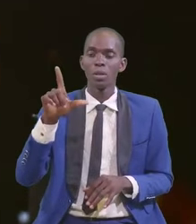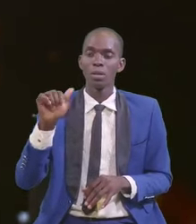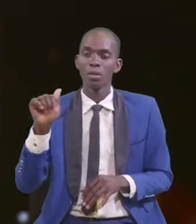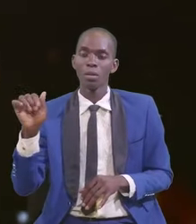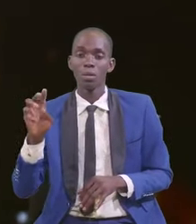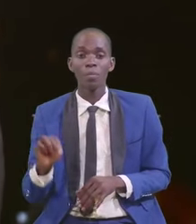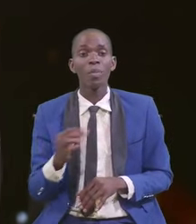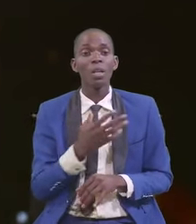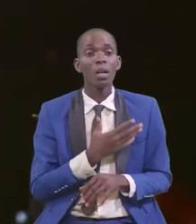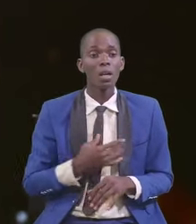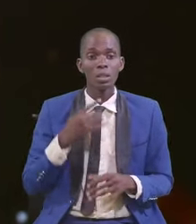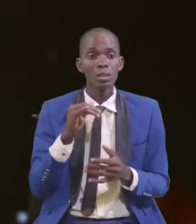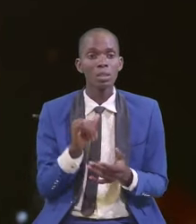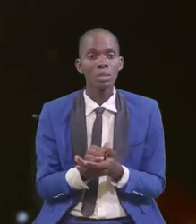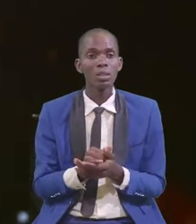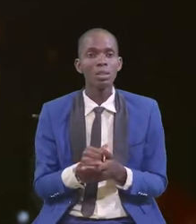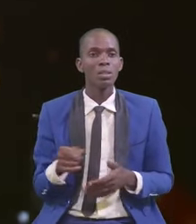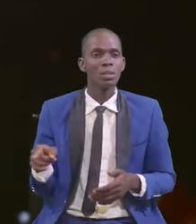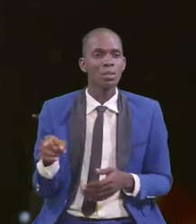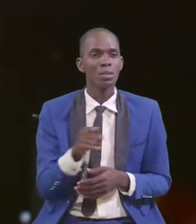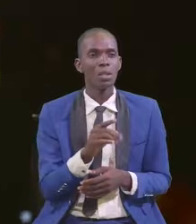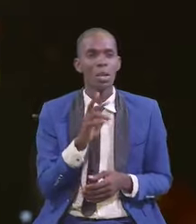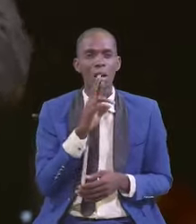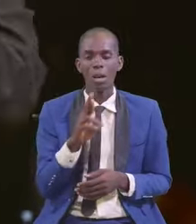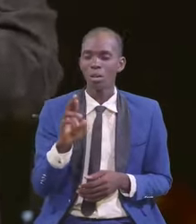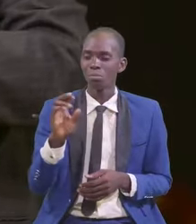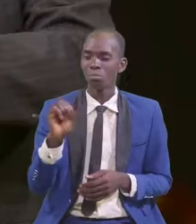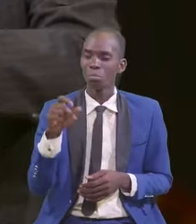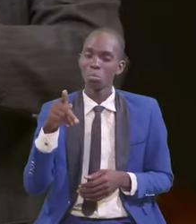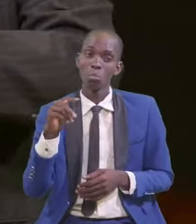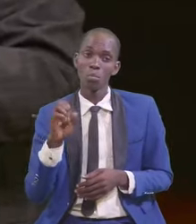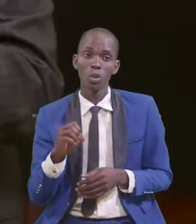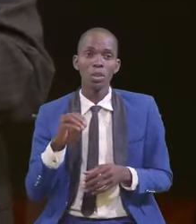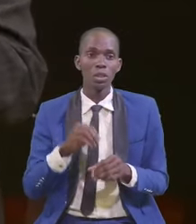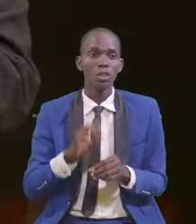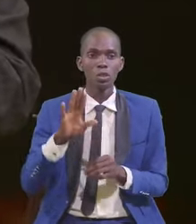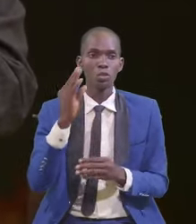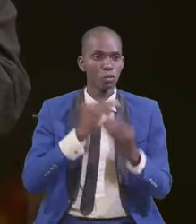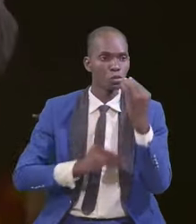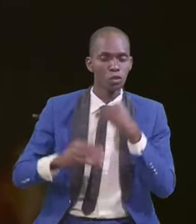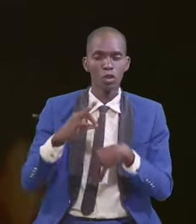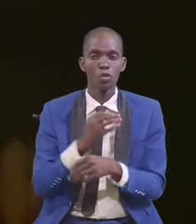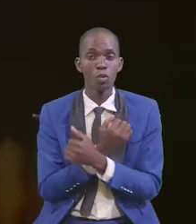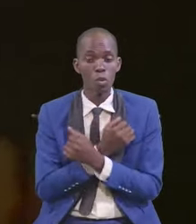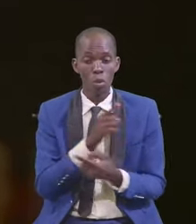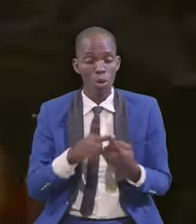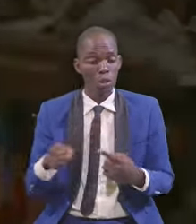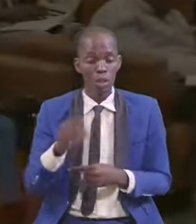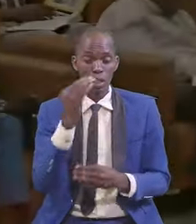on to say there sports in our Feast of Charity when the Feast with you